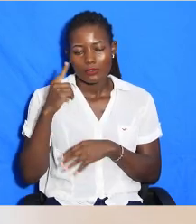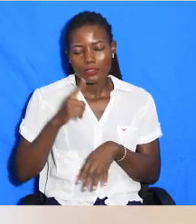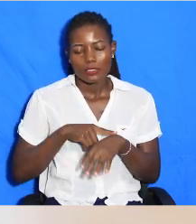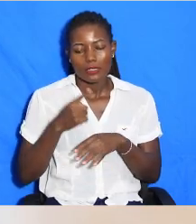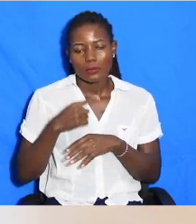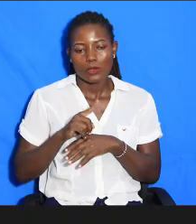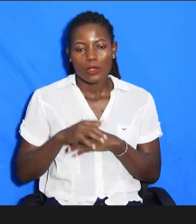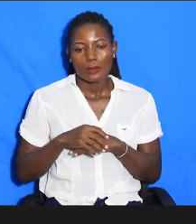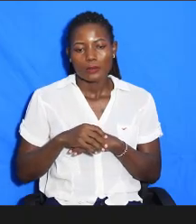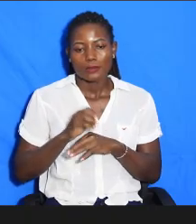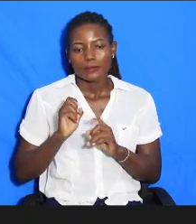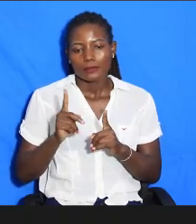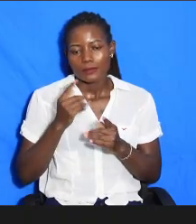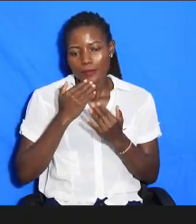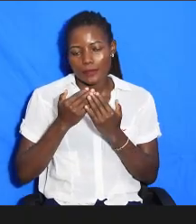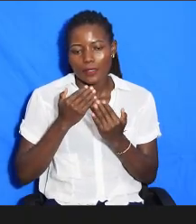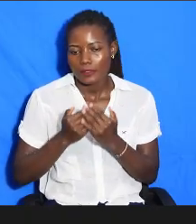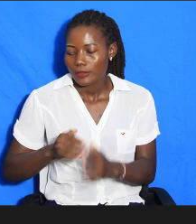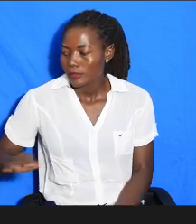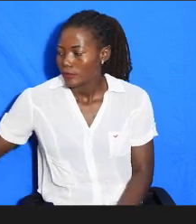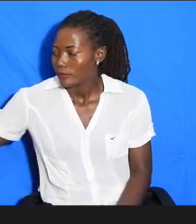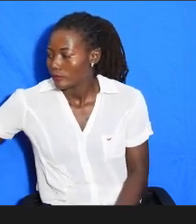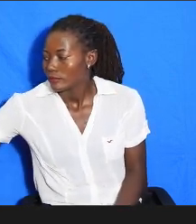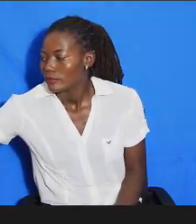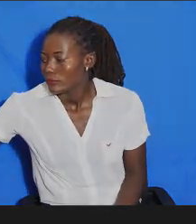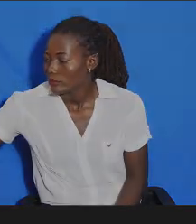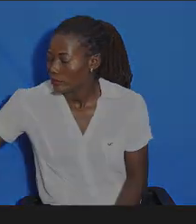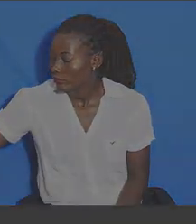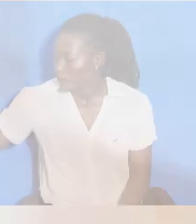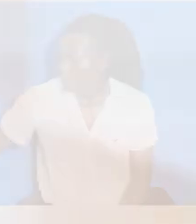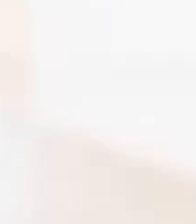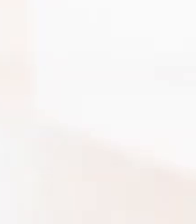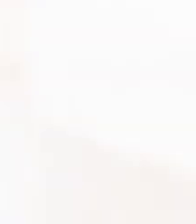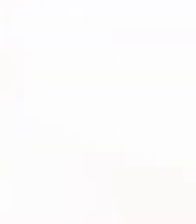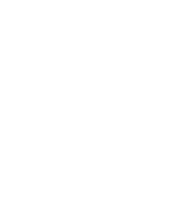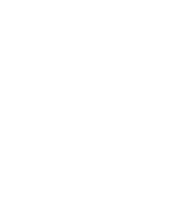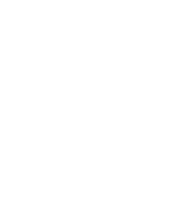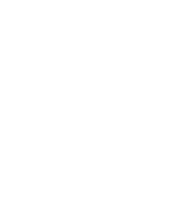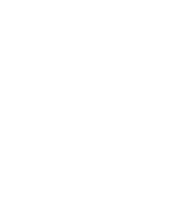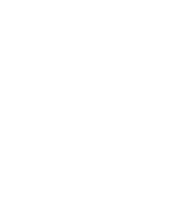I Okay, appreciate you too. Thank you so much. it. Yes. Have a good night.